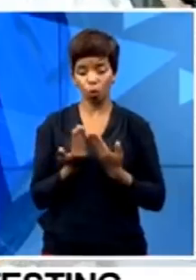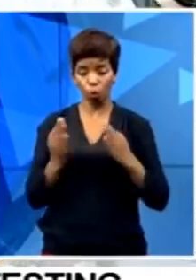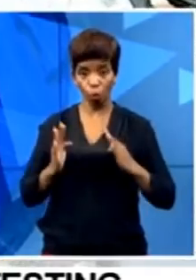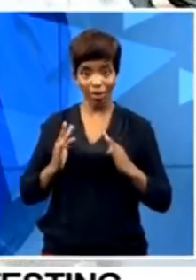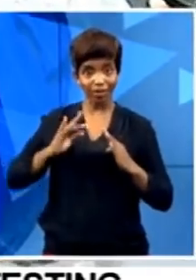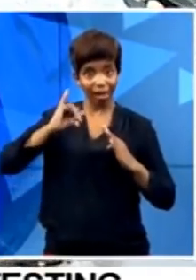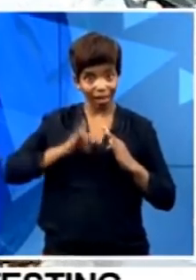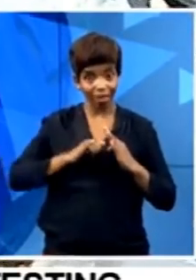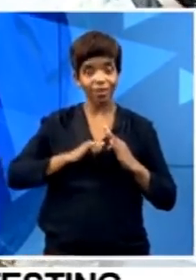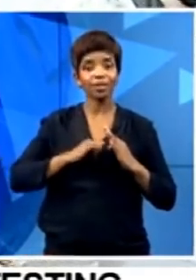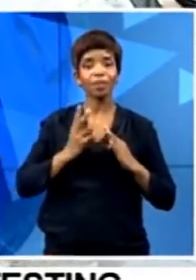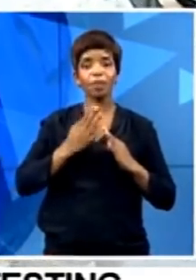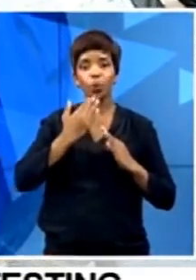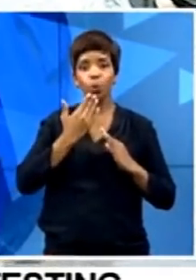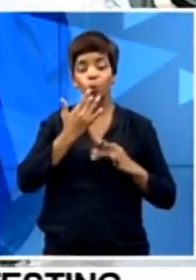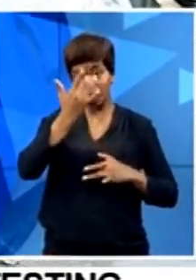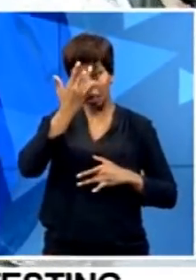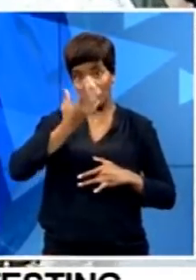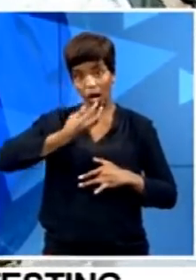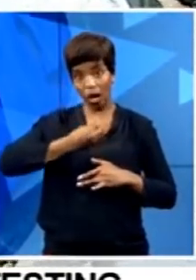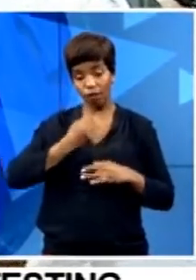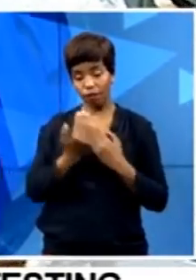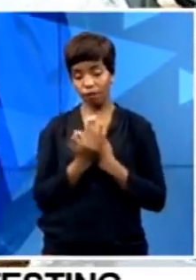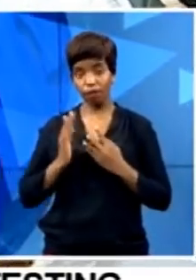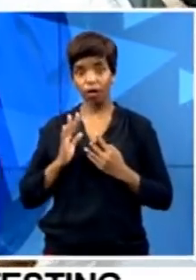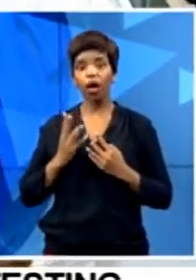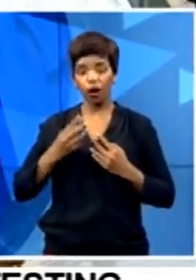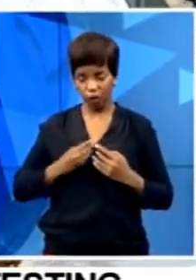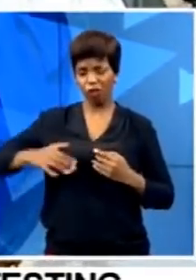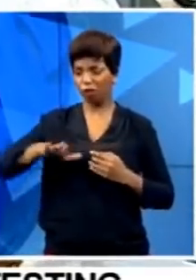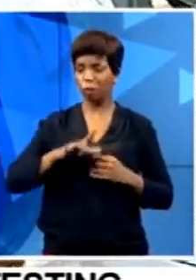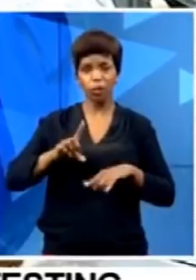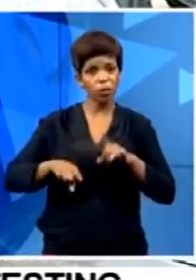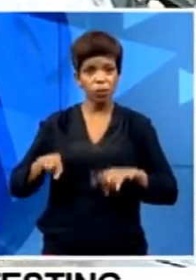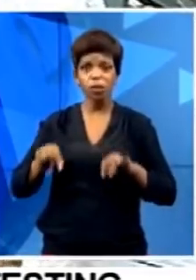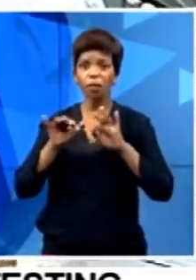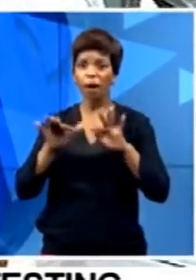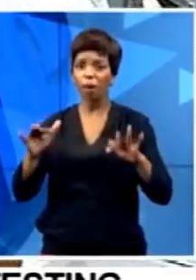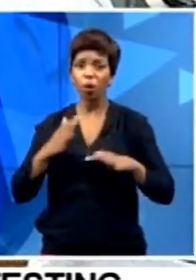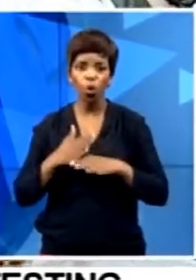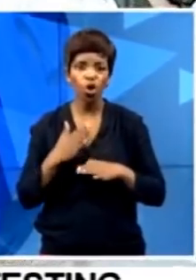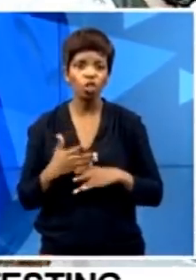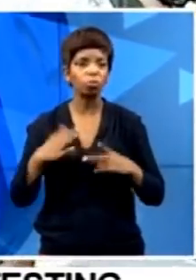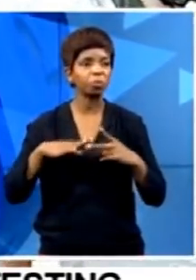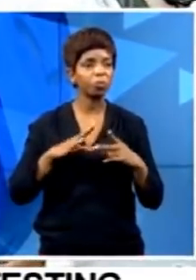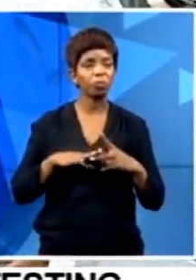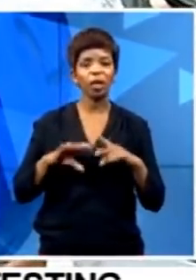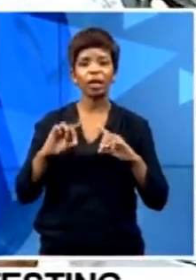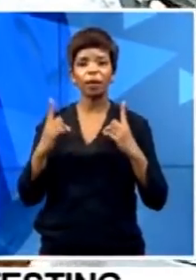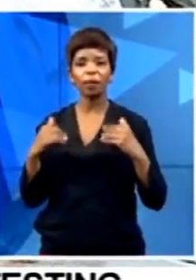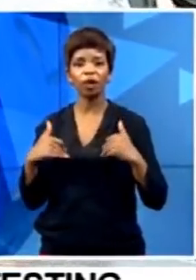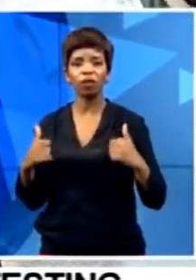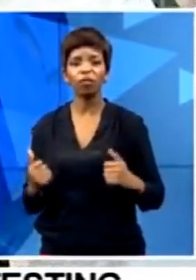positive. So we've got this, and Public Works and Health are working. We do have hospitals that were not optimally utilized. We're activating